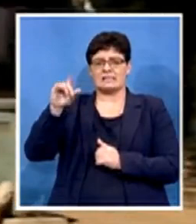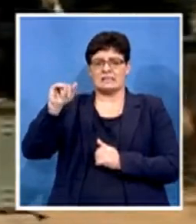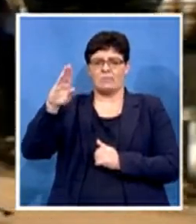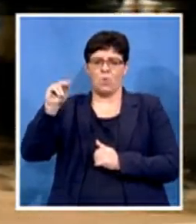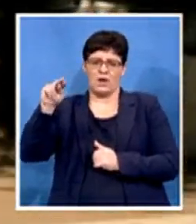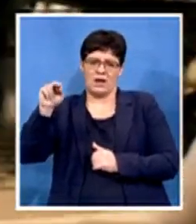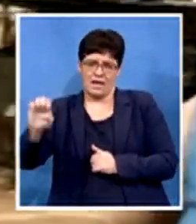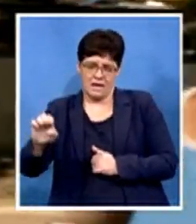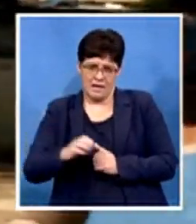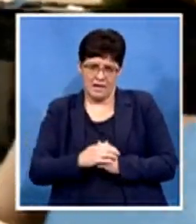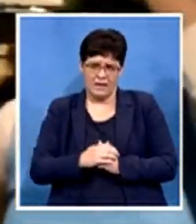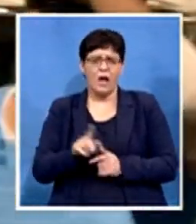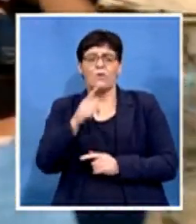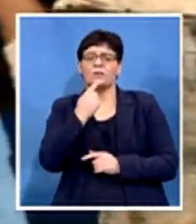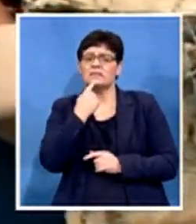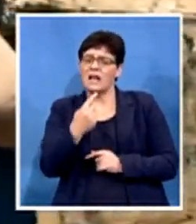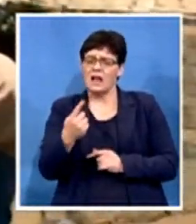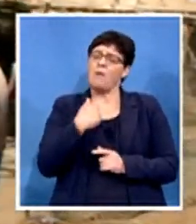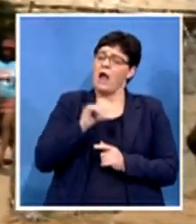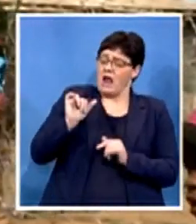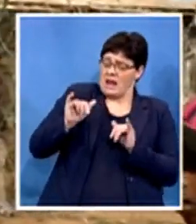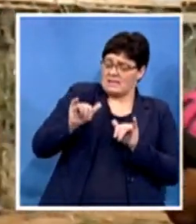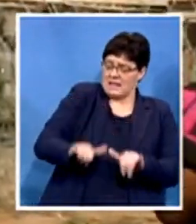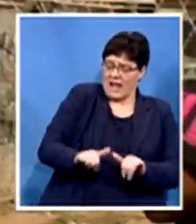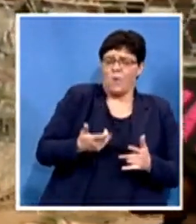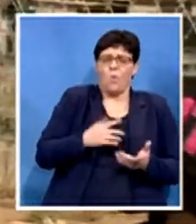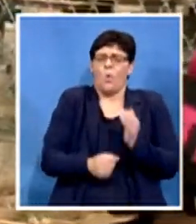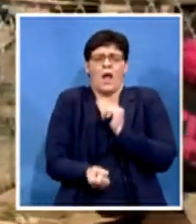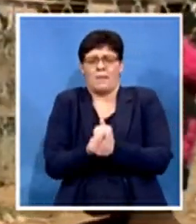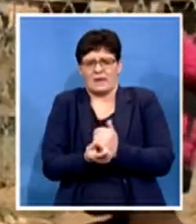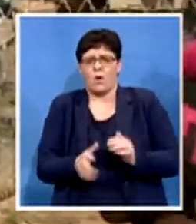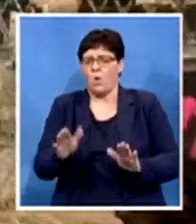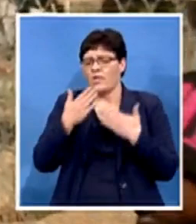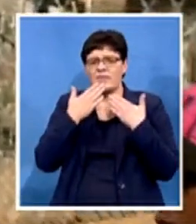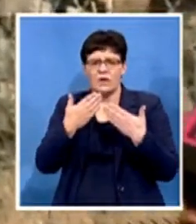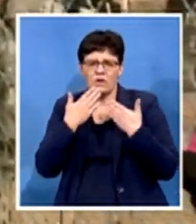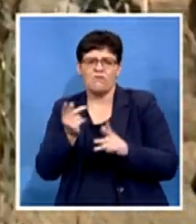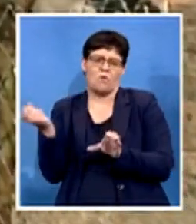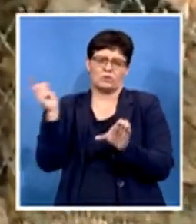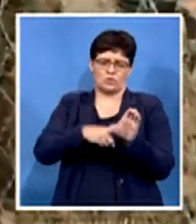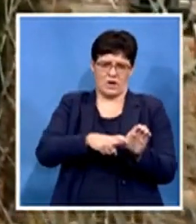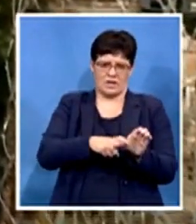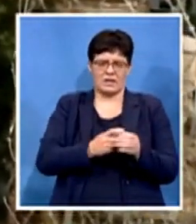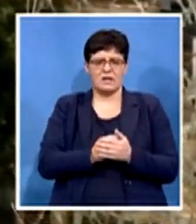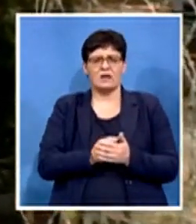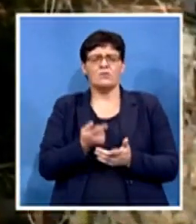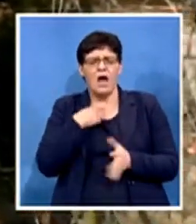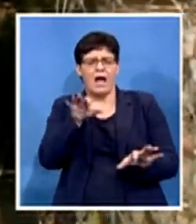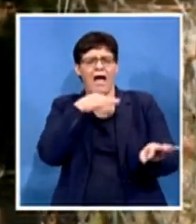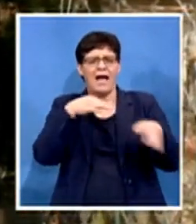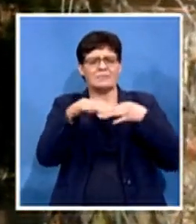where they are living currently. Metinte, thank you very much for joining us today. Just take us through your living